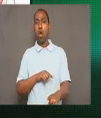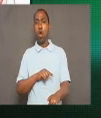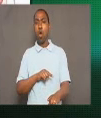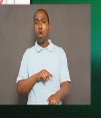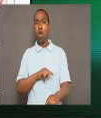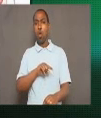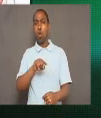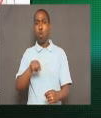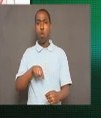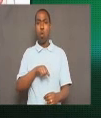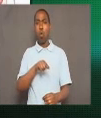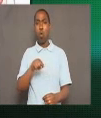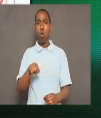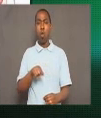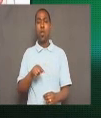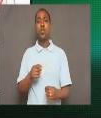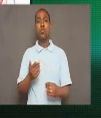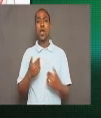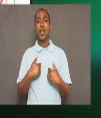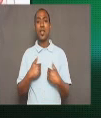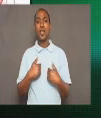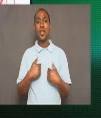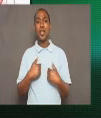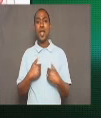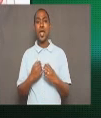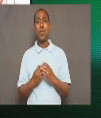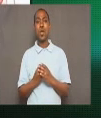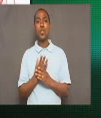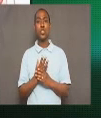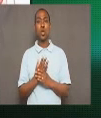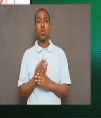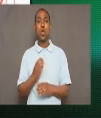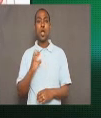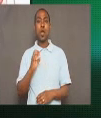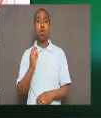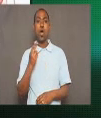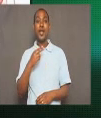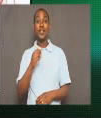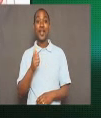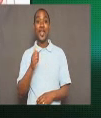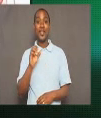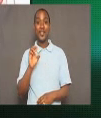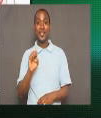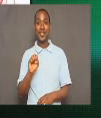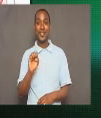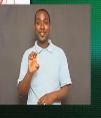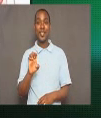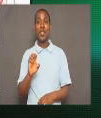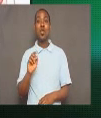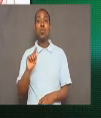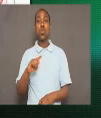its own carbohydrates, protease, and lipase